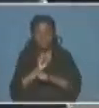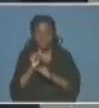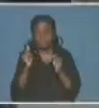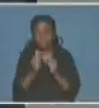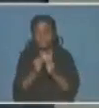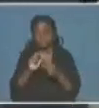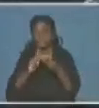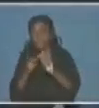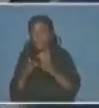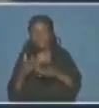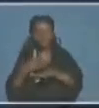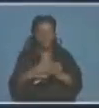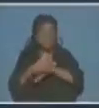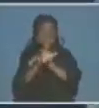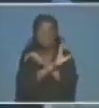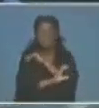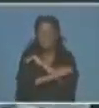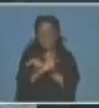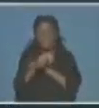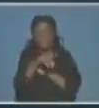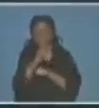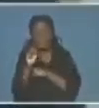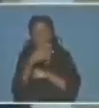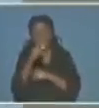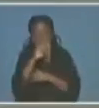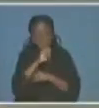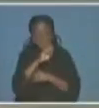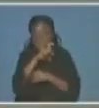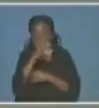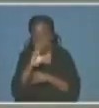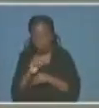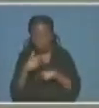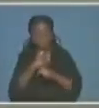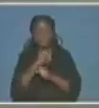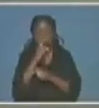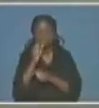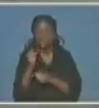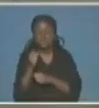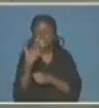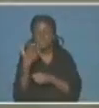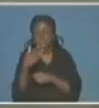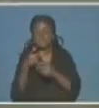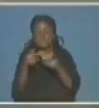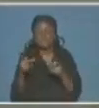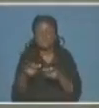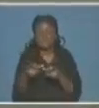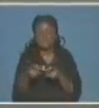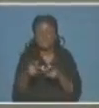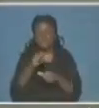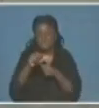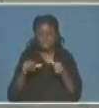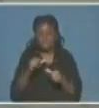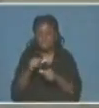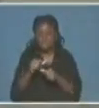partners across the Caribbean and indeed the United States and Mexico to ensure that if the situation starts to deteriorate in